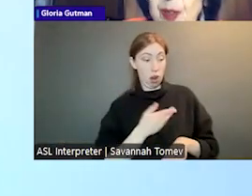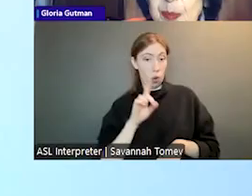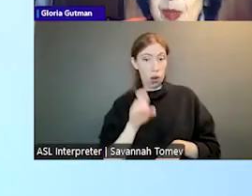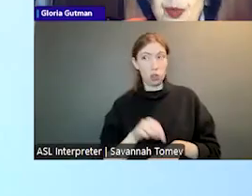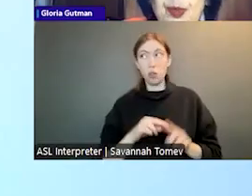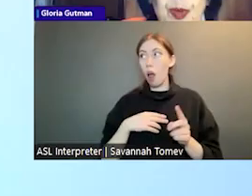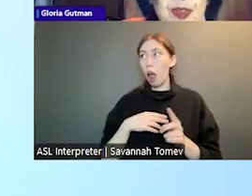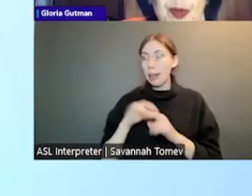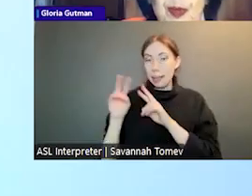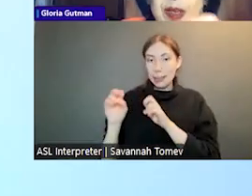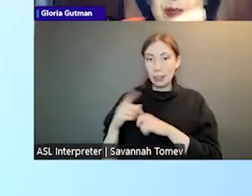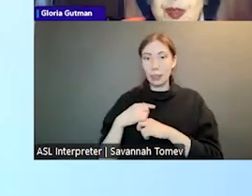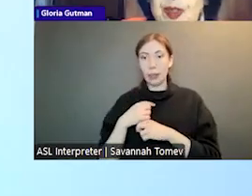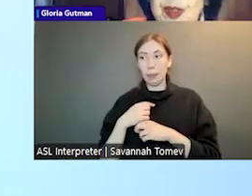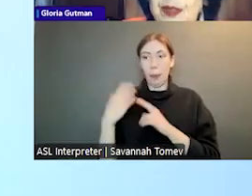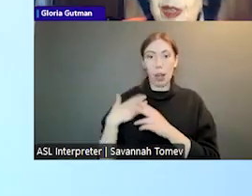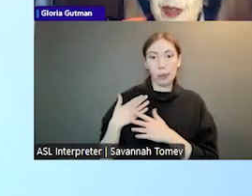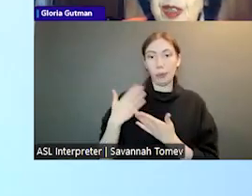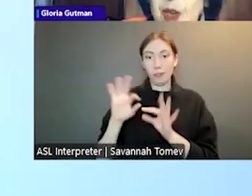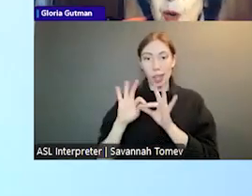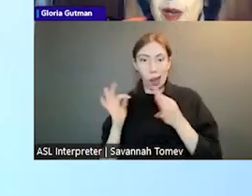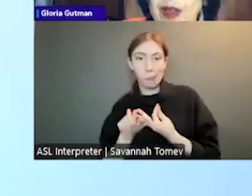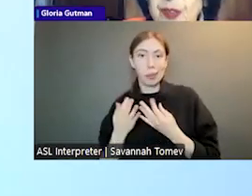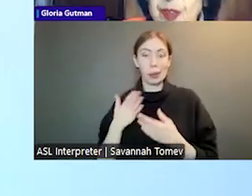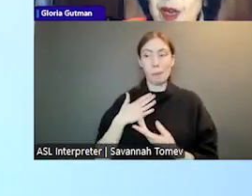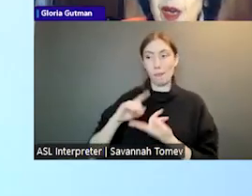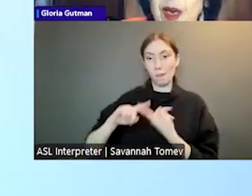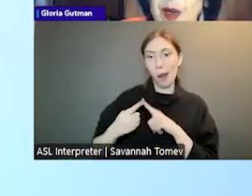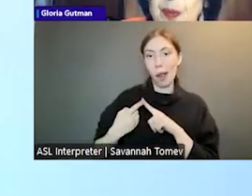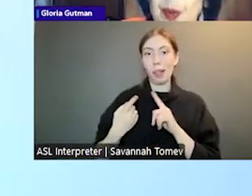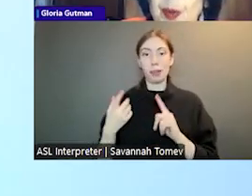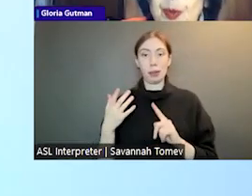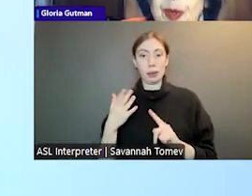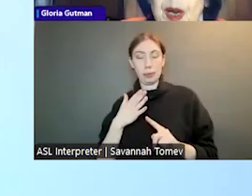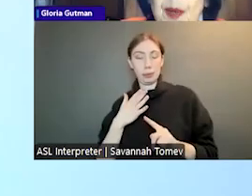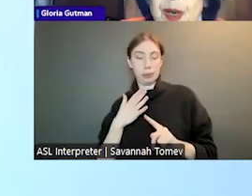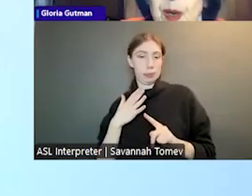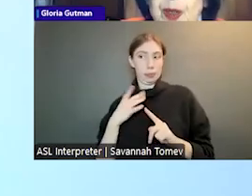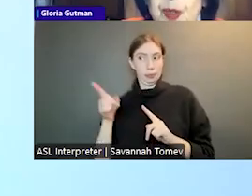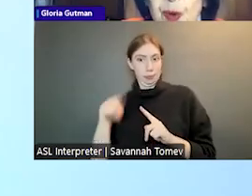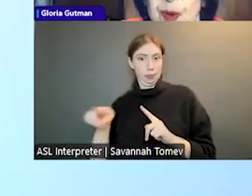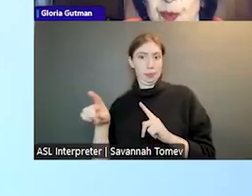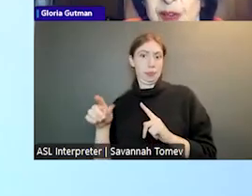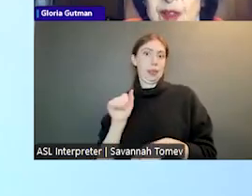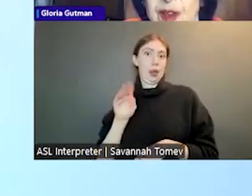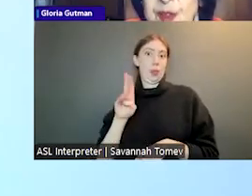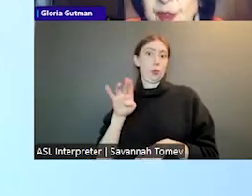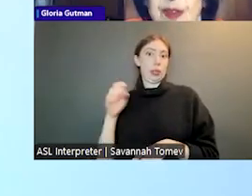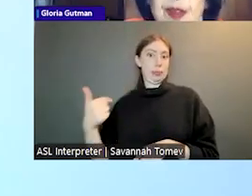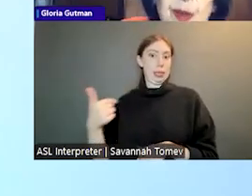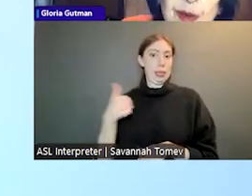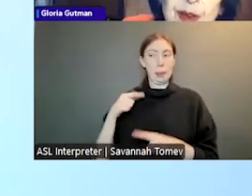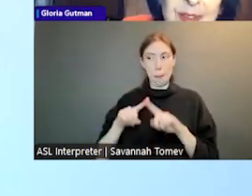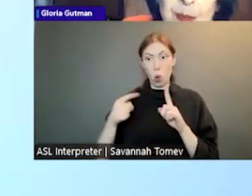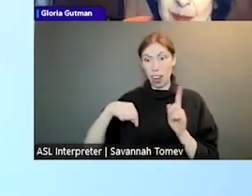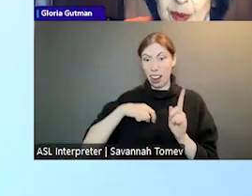at their spouse or at somebody else that they know as a perpetrator, but also recognizing that